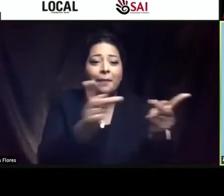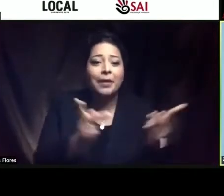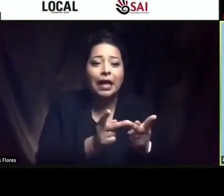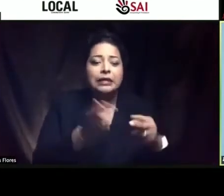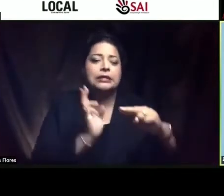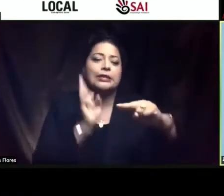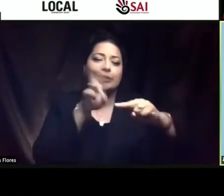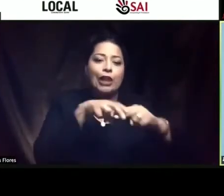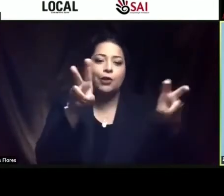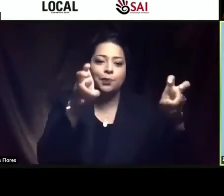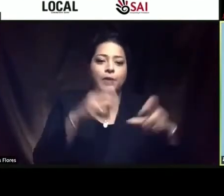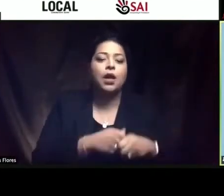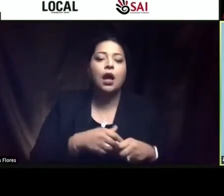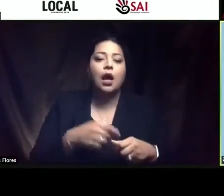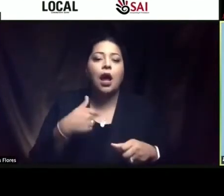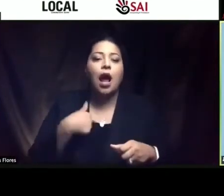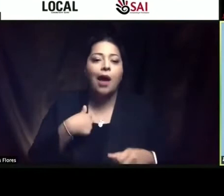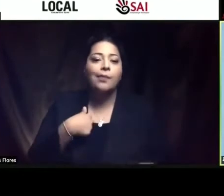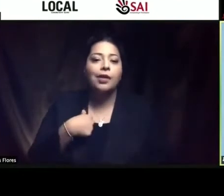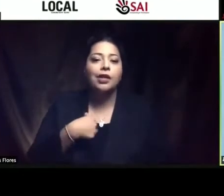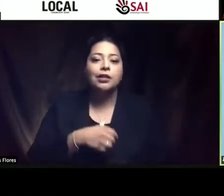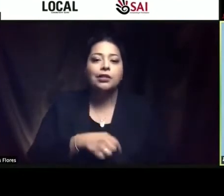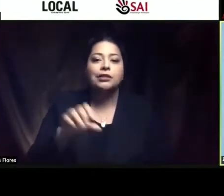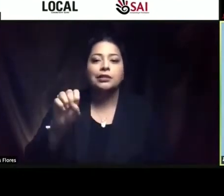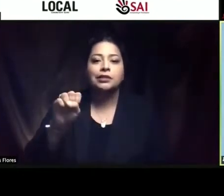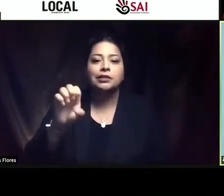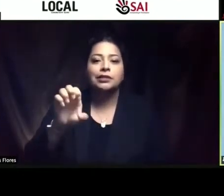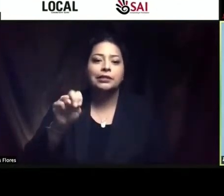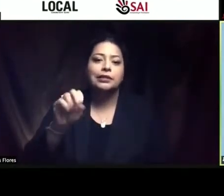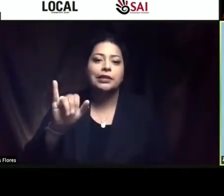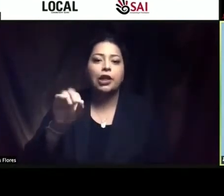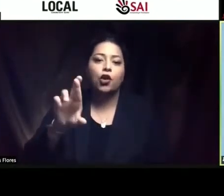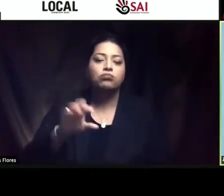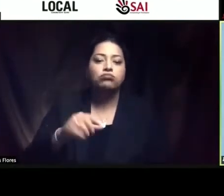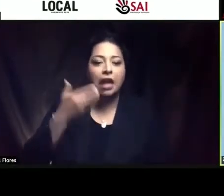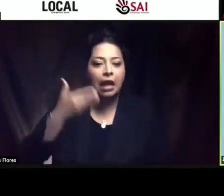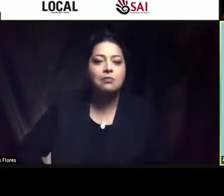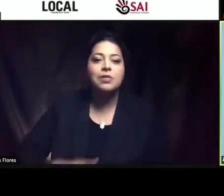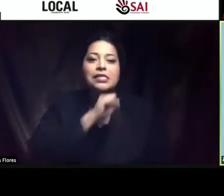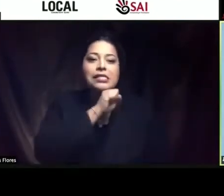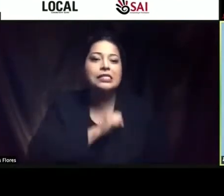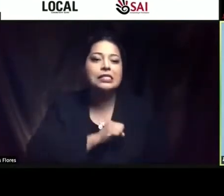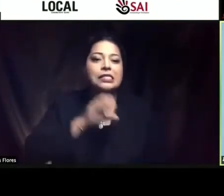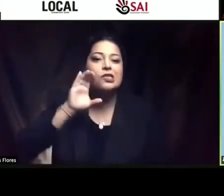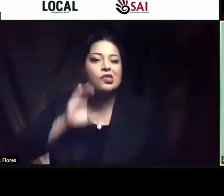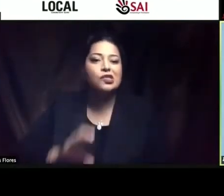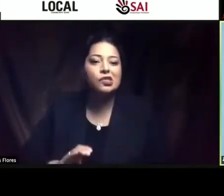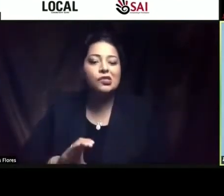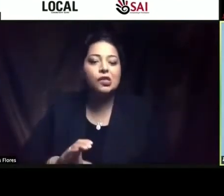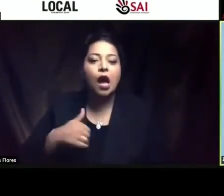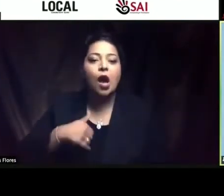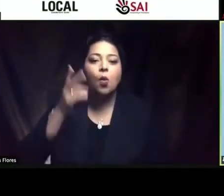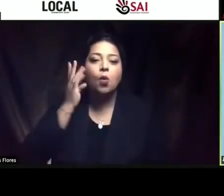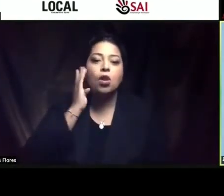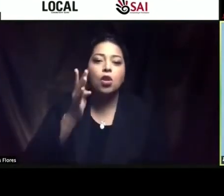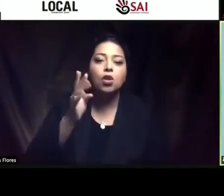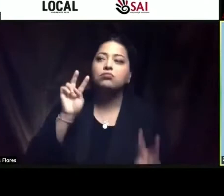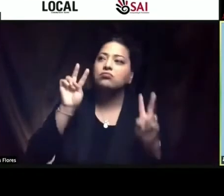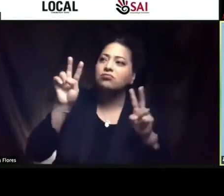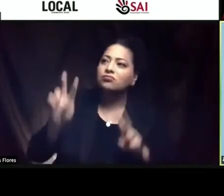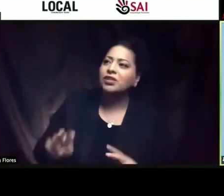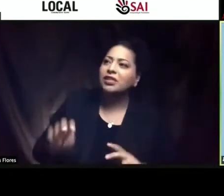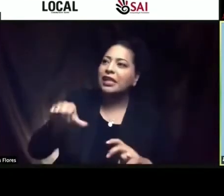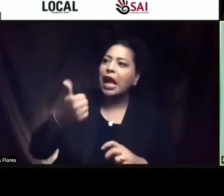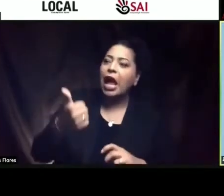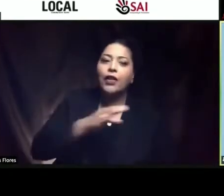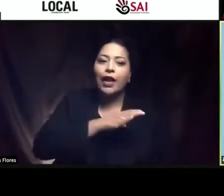is, although I told you I am a senior, the other candidates that are here, I would look to them to also ask them